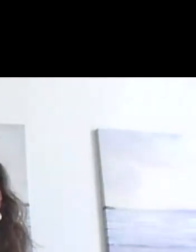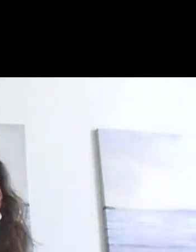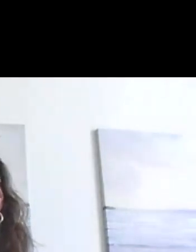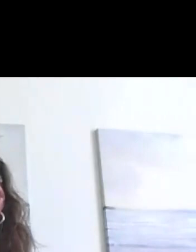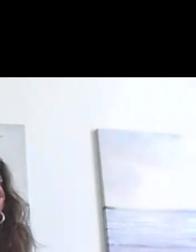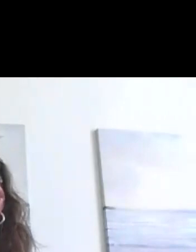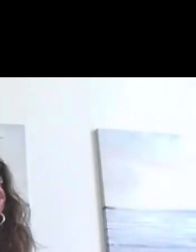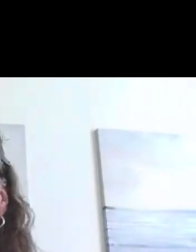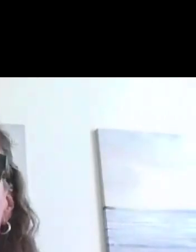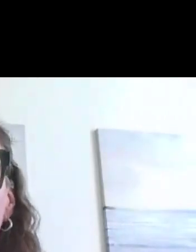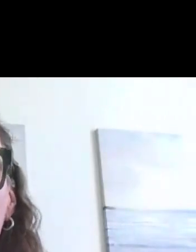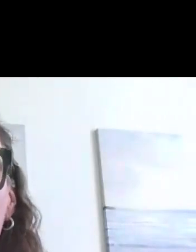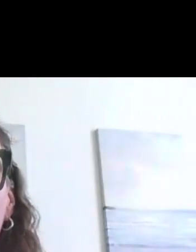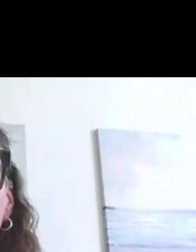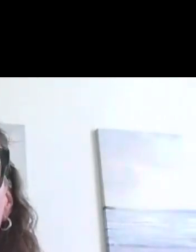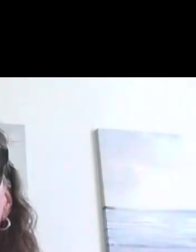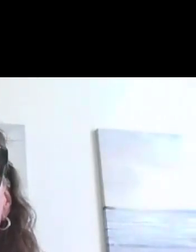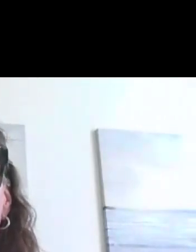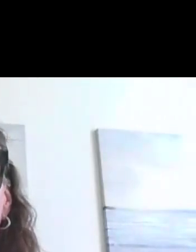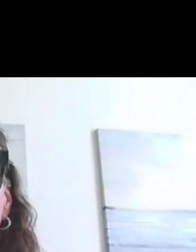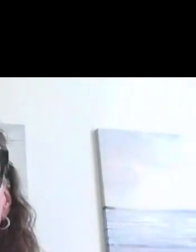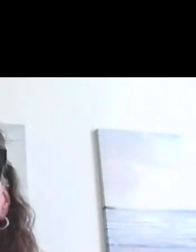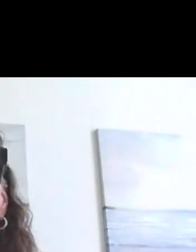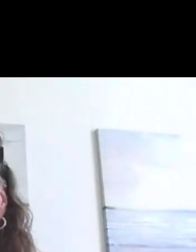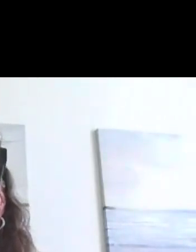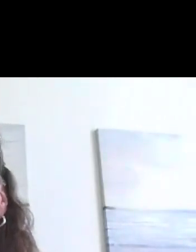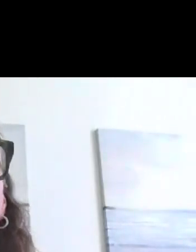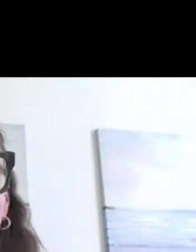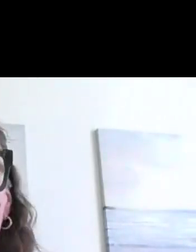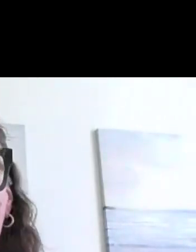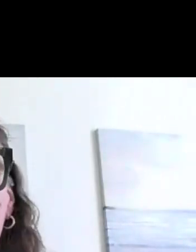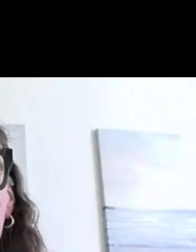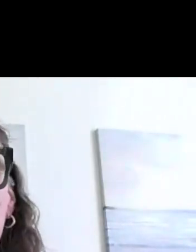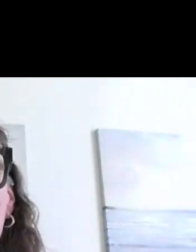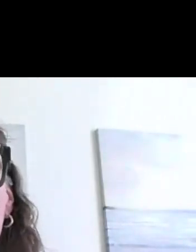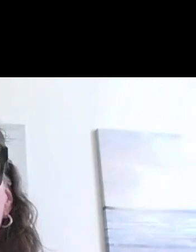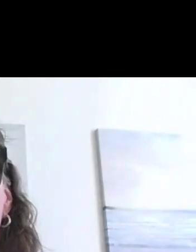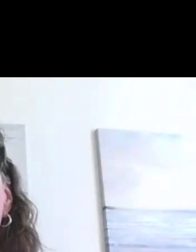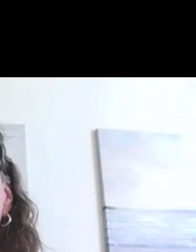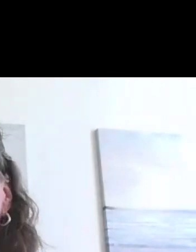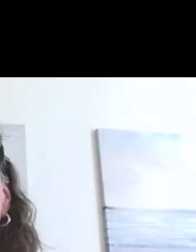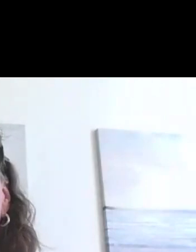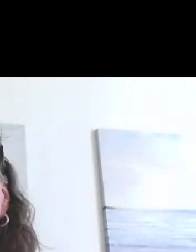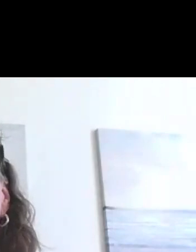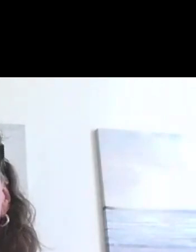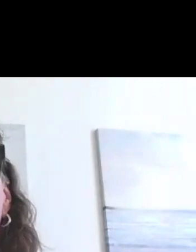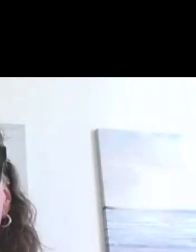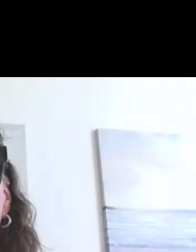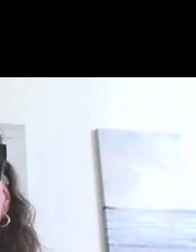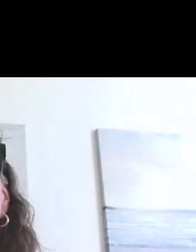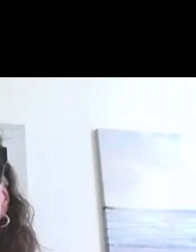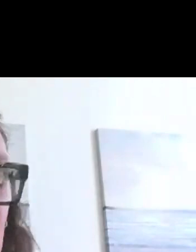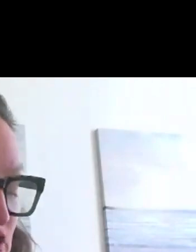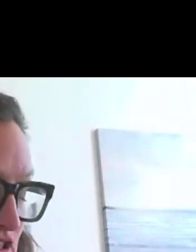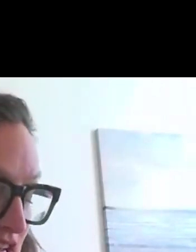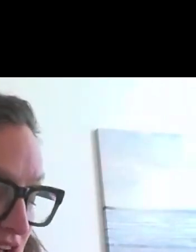increase outcomes and core services by our local aging networks, which will only increase our dementia information and